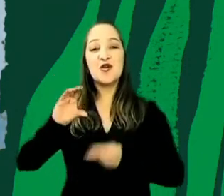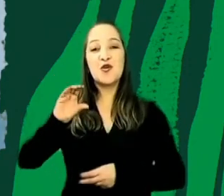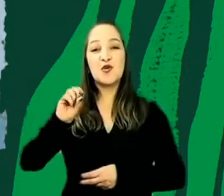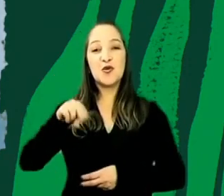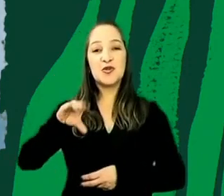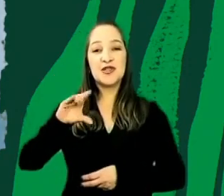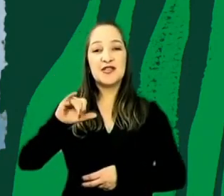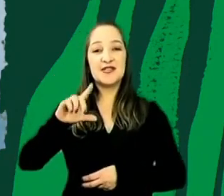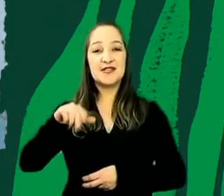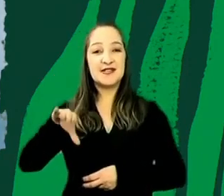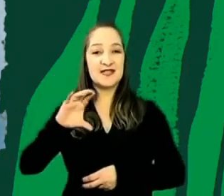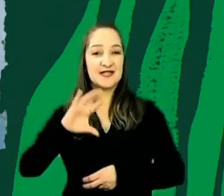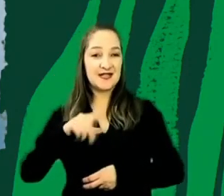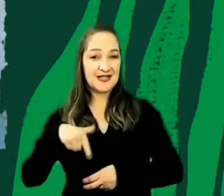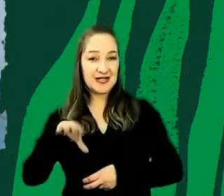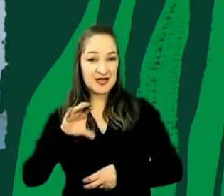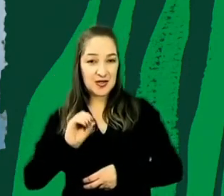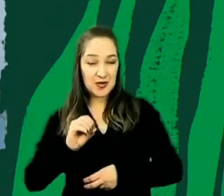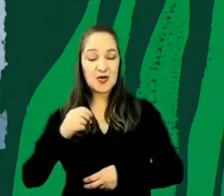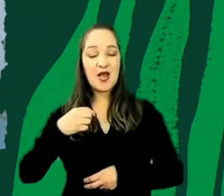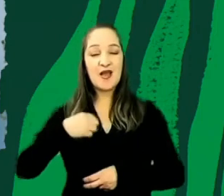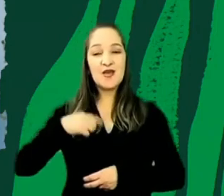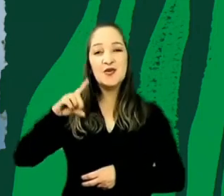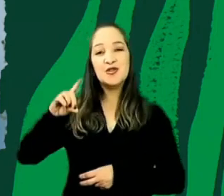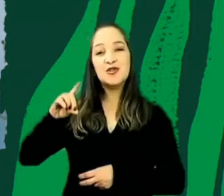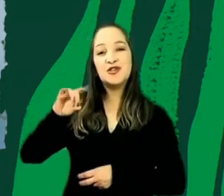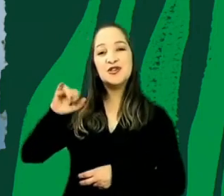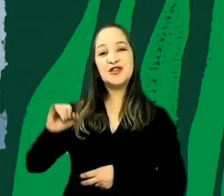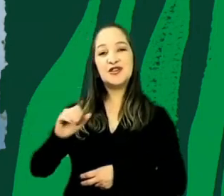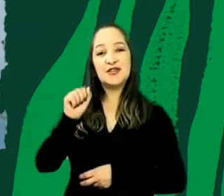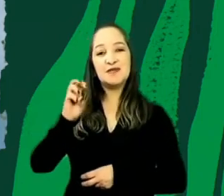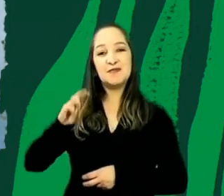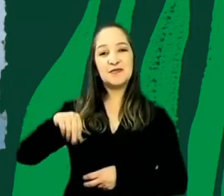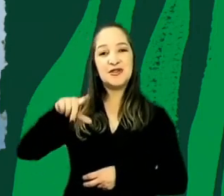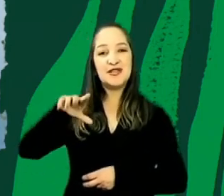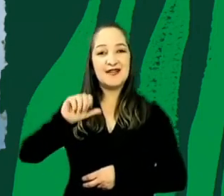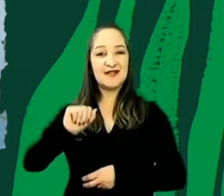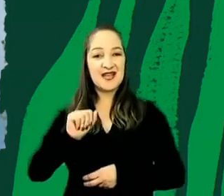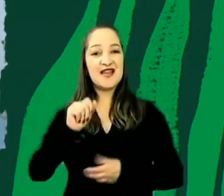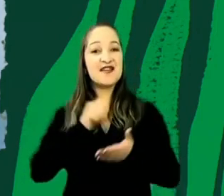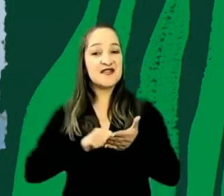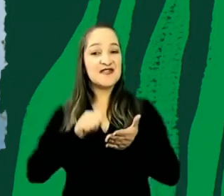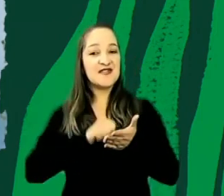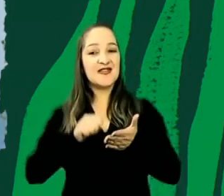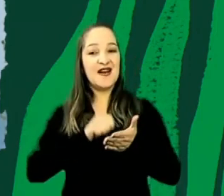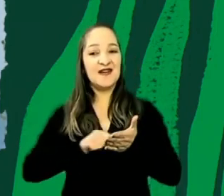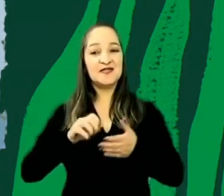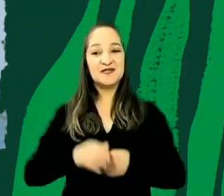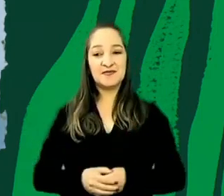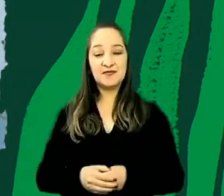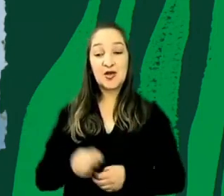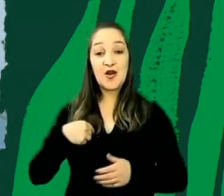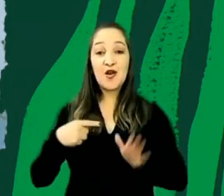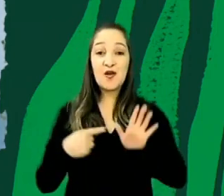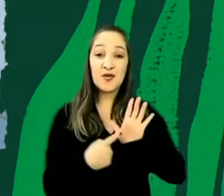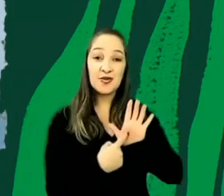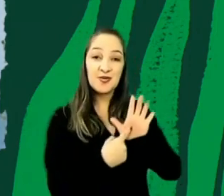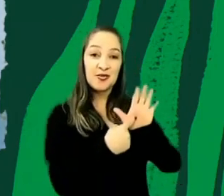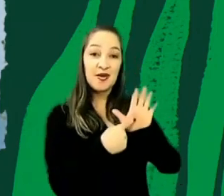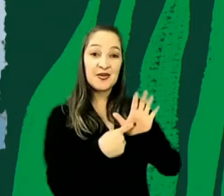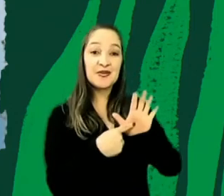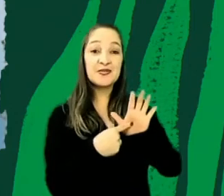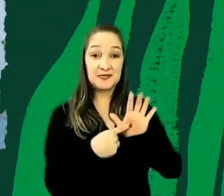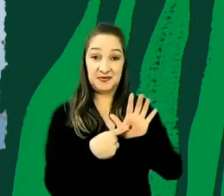And I'm Djamila Ribeiro, a writer myself, and it's a huge pleasure to chair this roundtable.